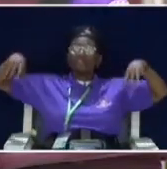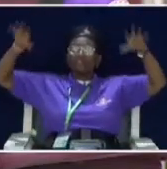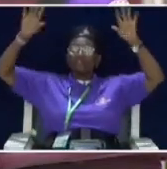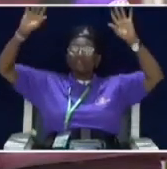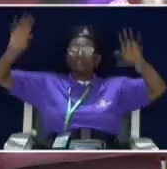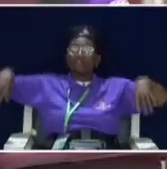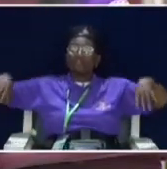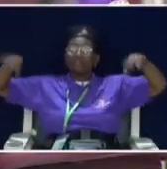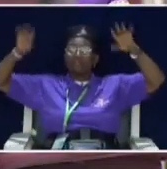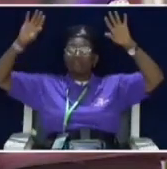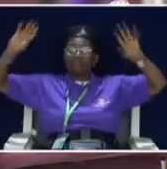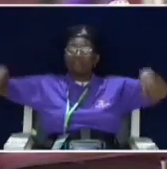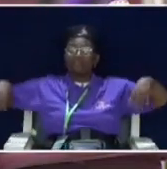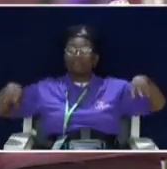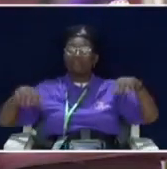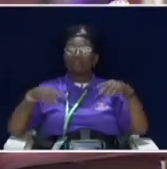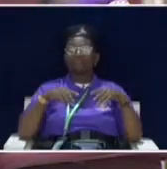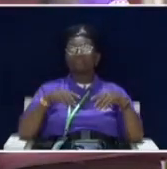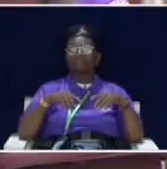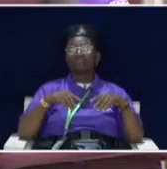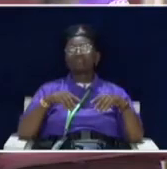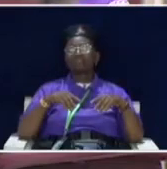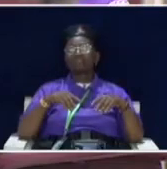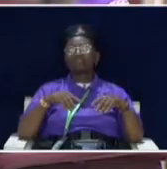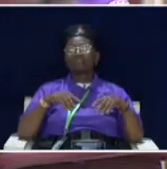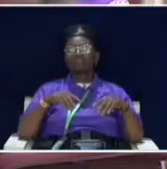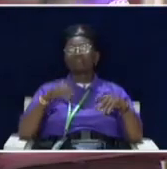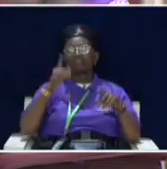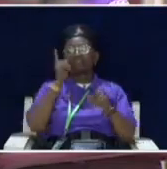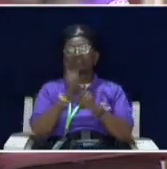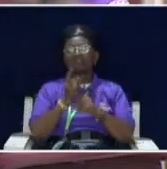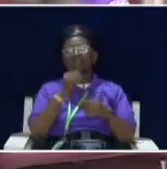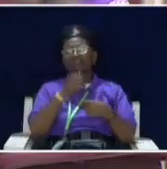let me just make this one more point.